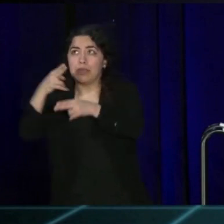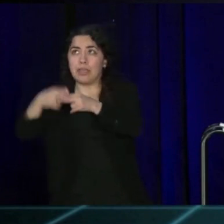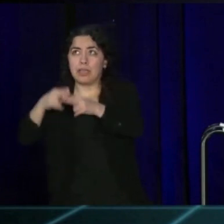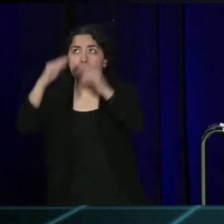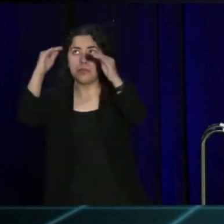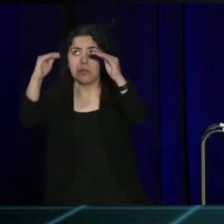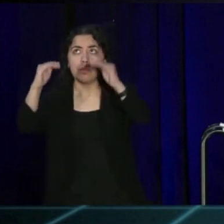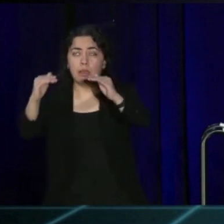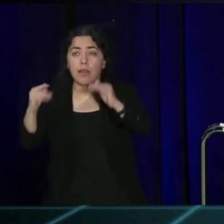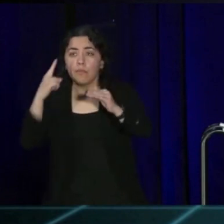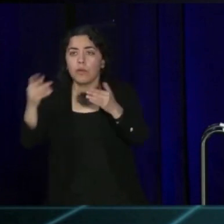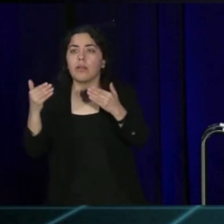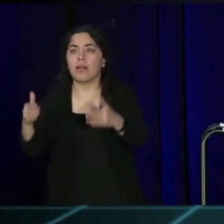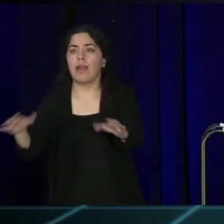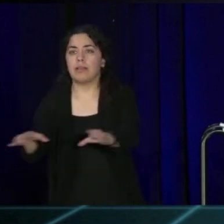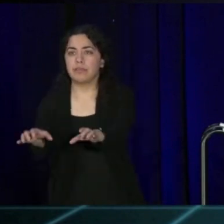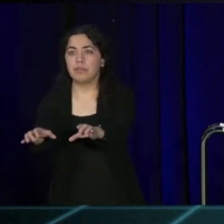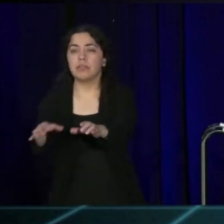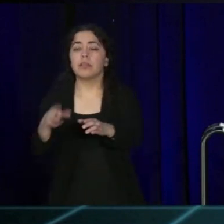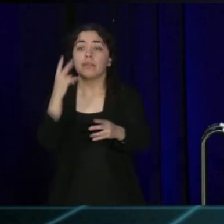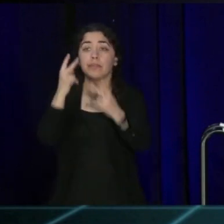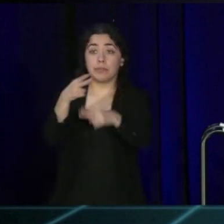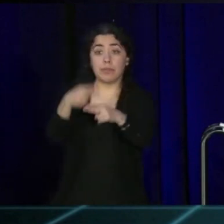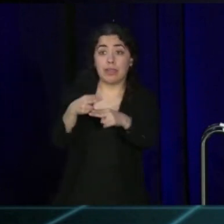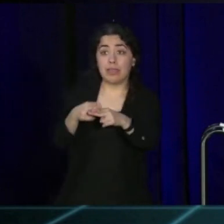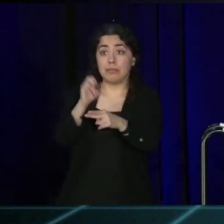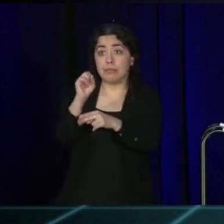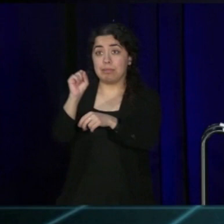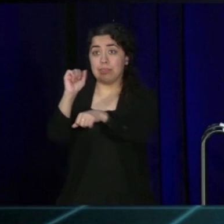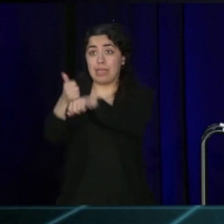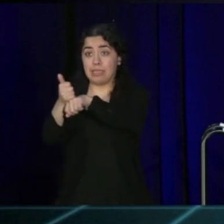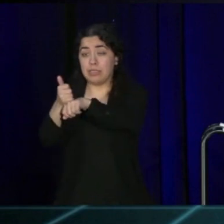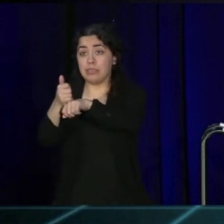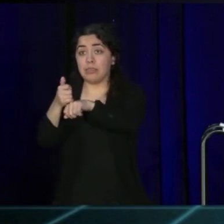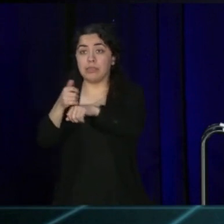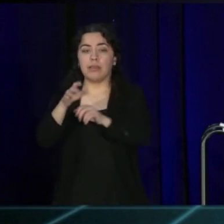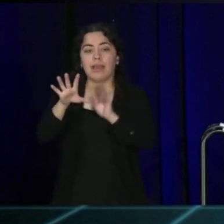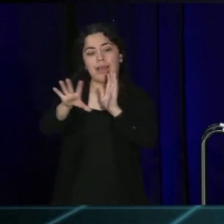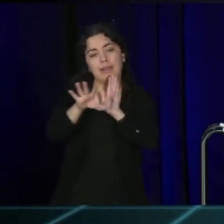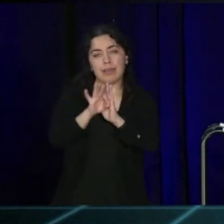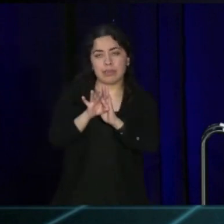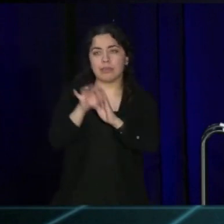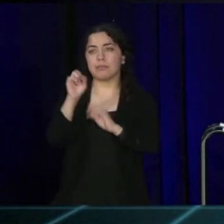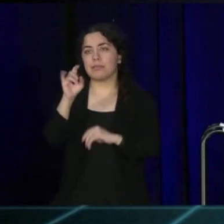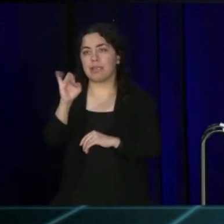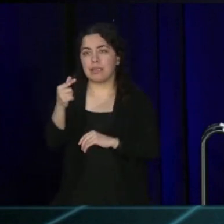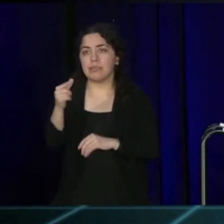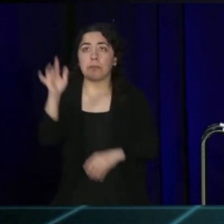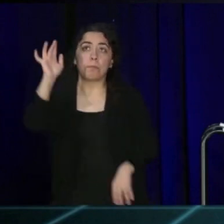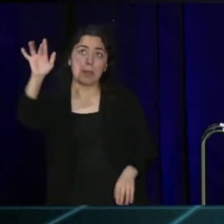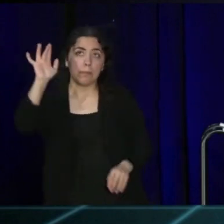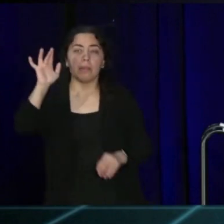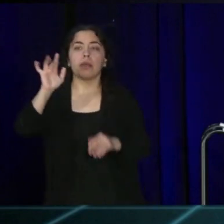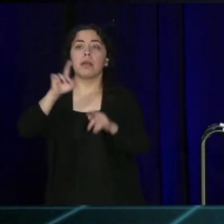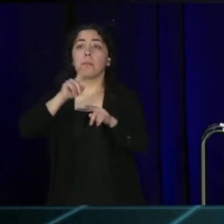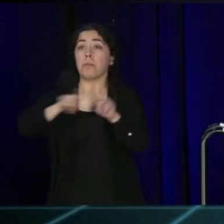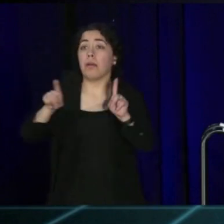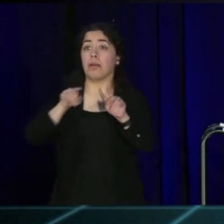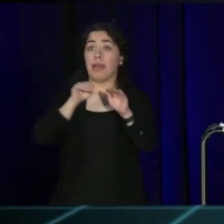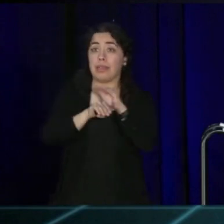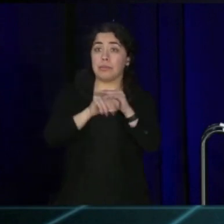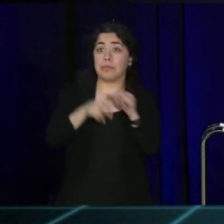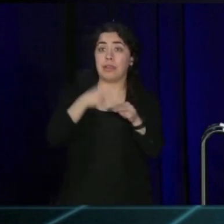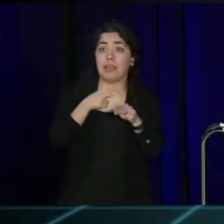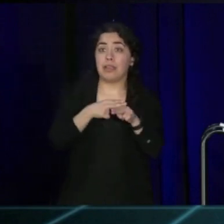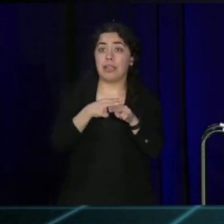activate them. And because visible name in settings, they will say something like click settings, but because accessible name is overridden, the button